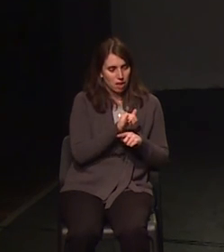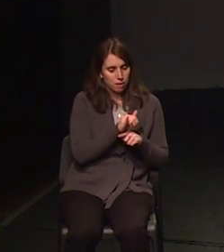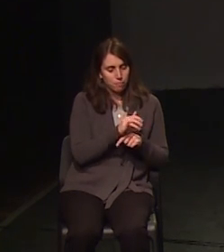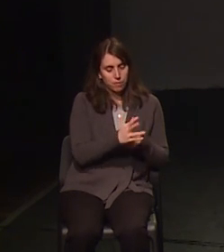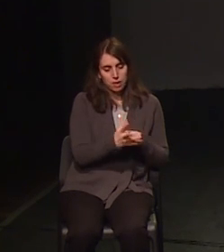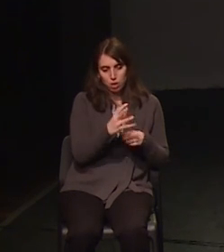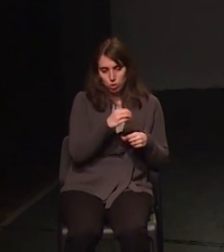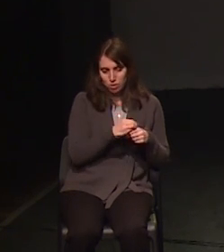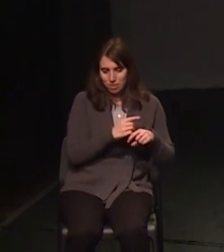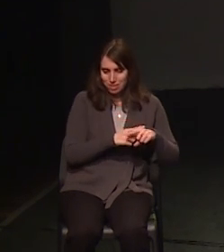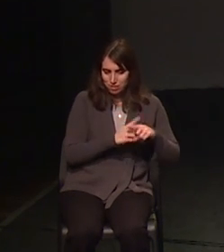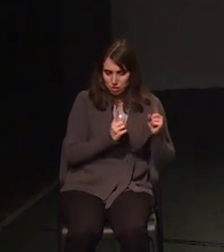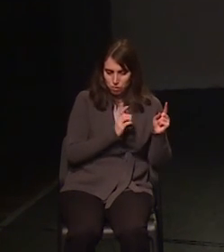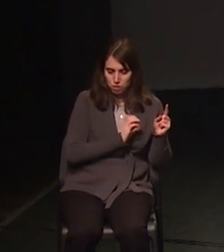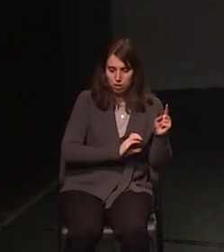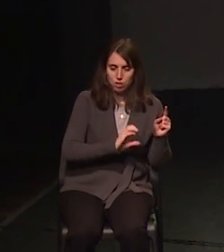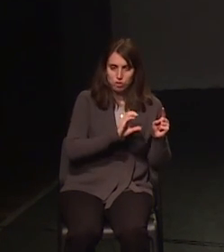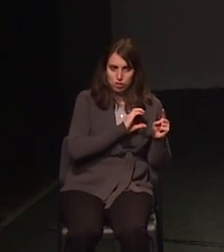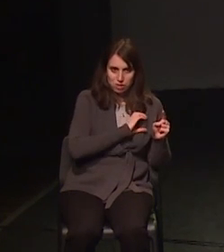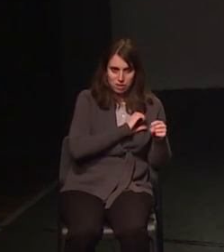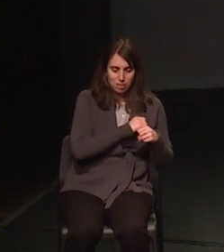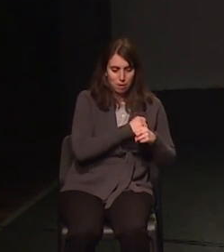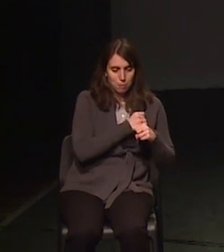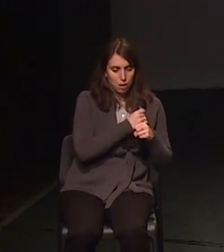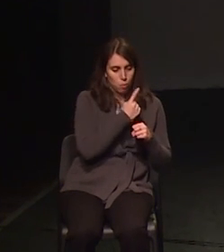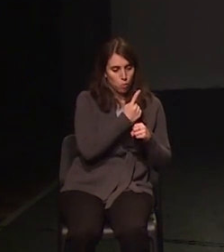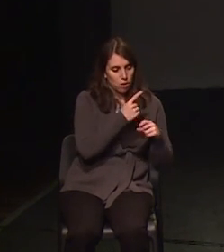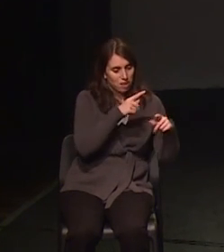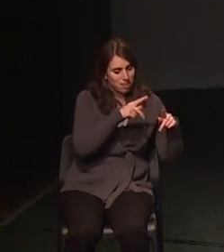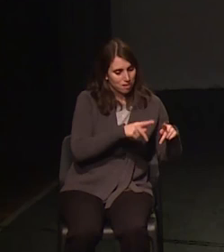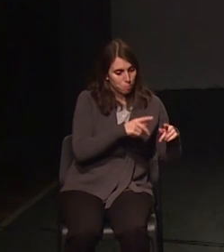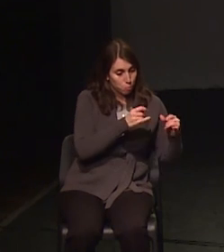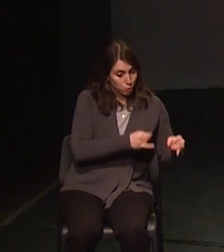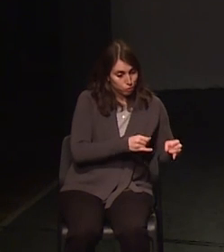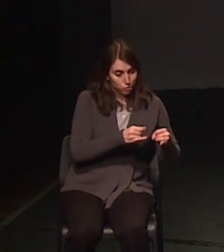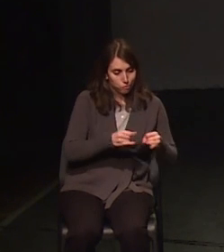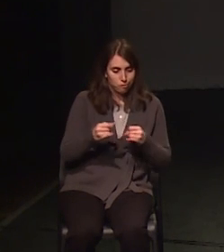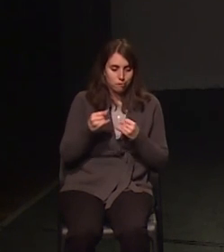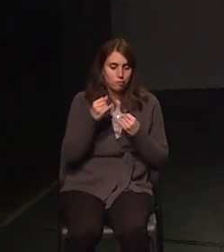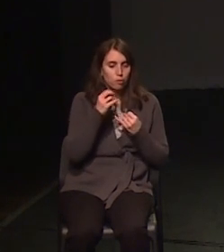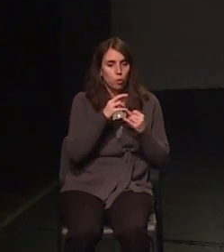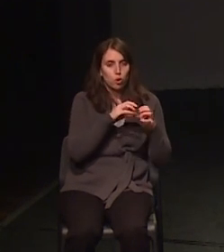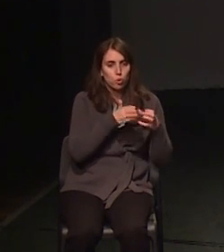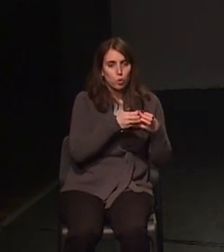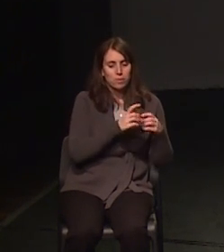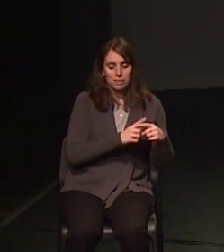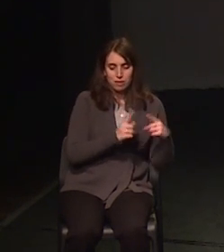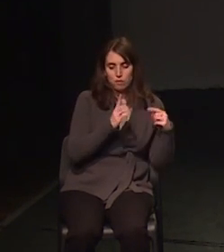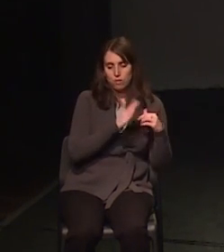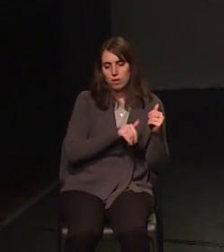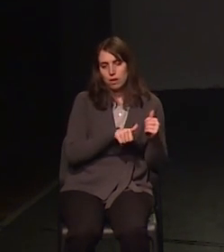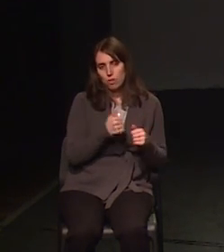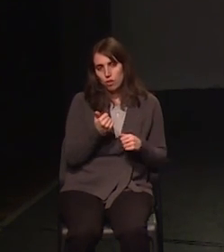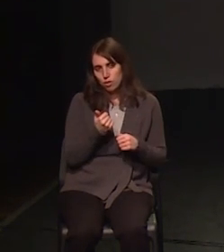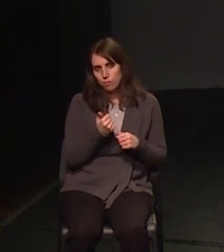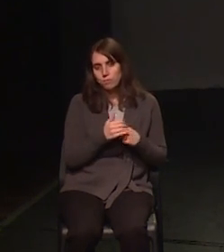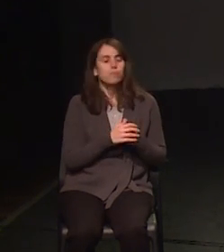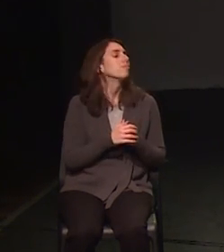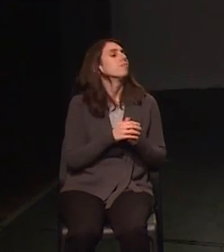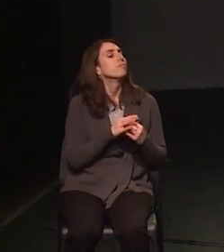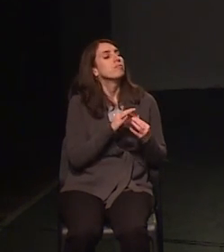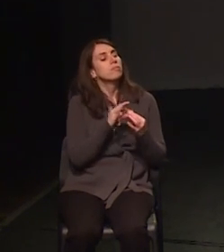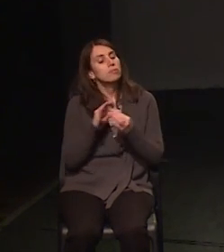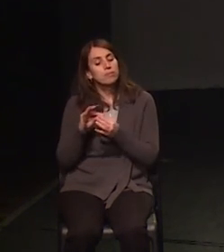encompassing the different characteristics that make one individual or group different or distinct from another. Now, as